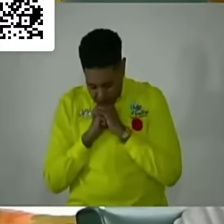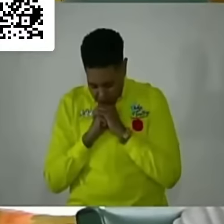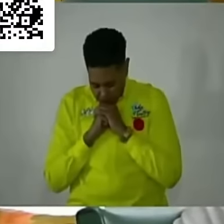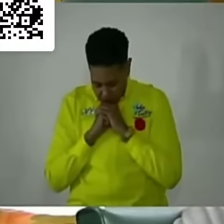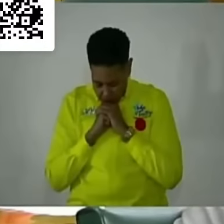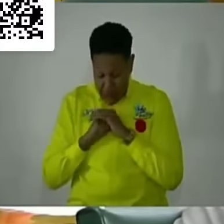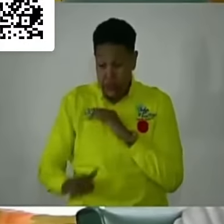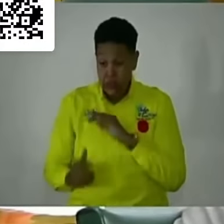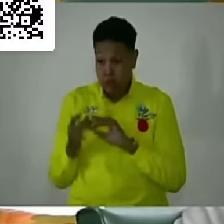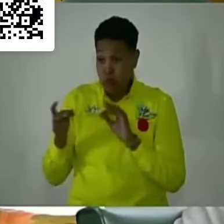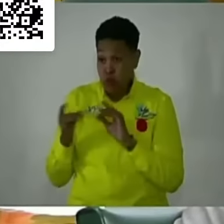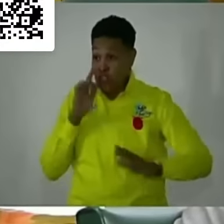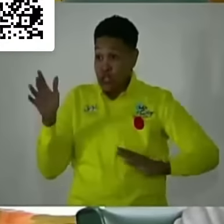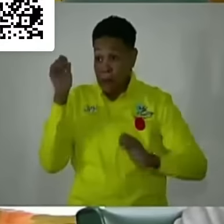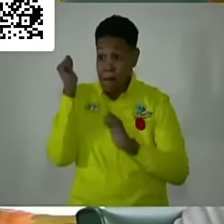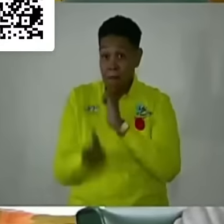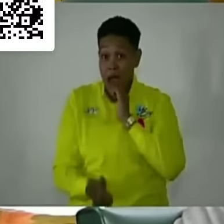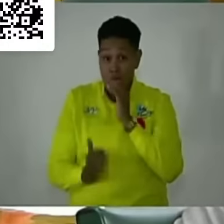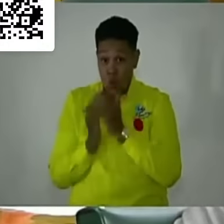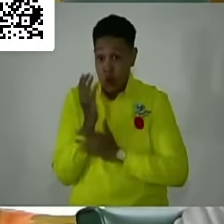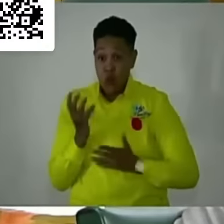this motion to be passed